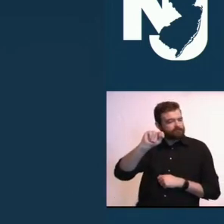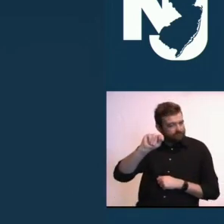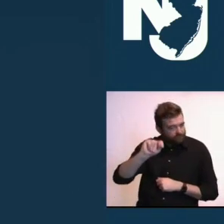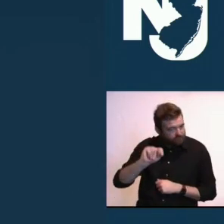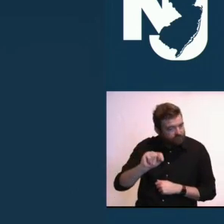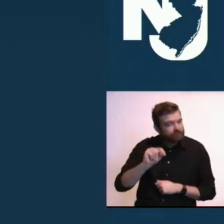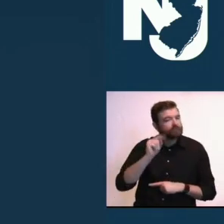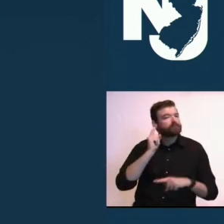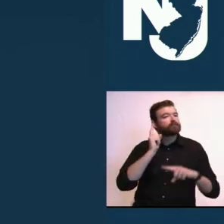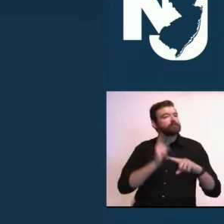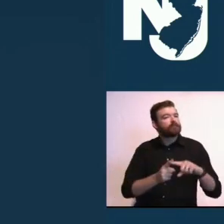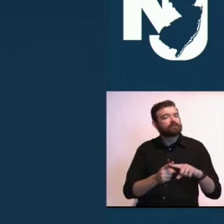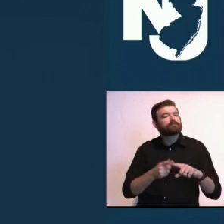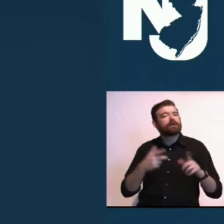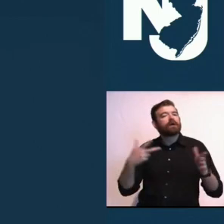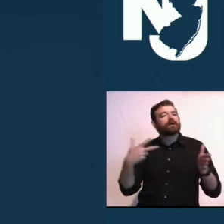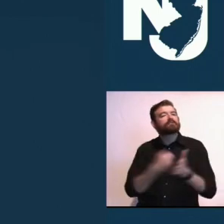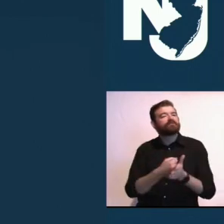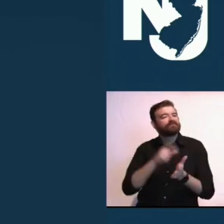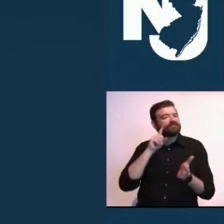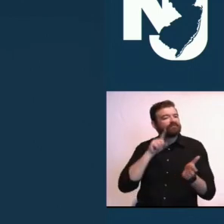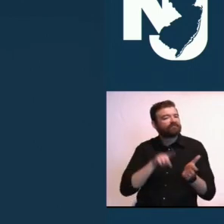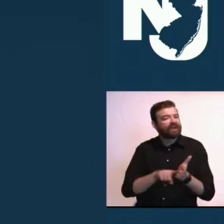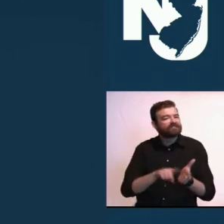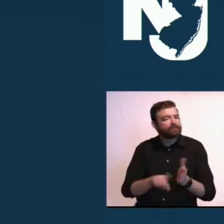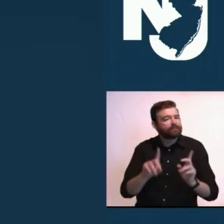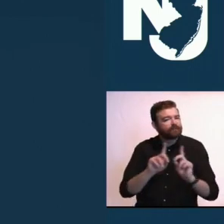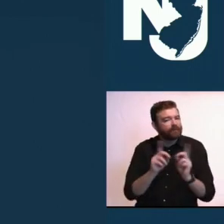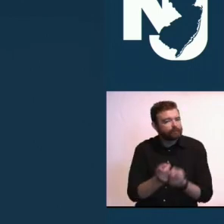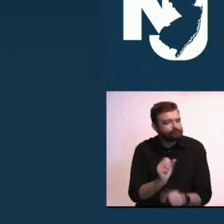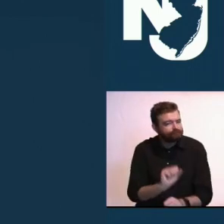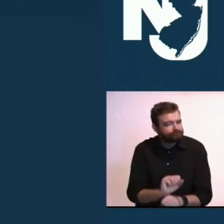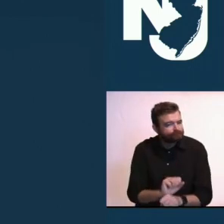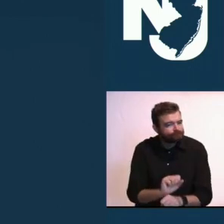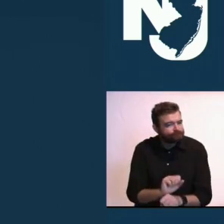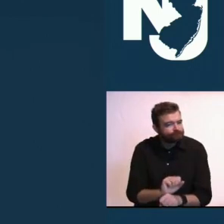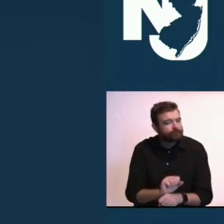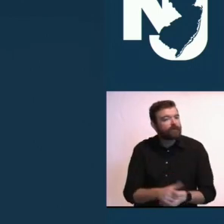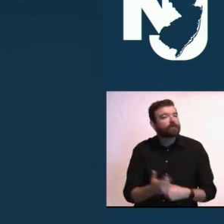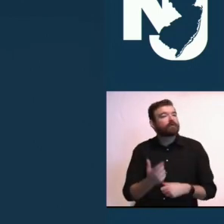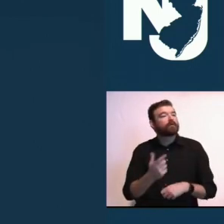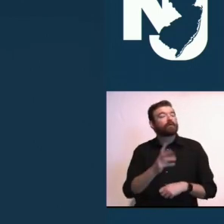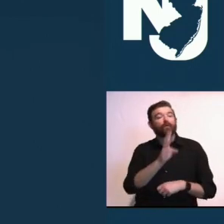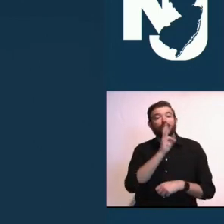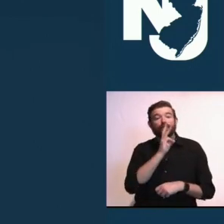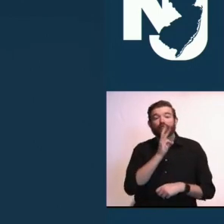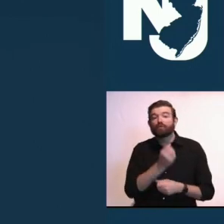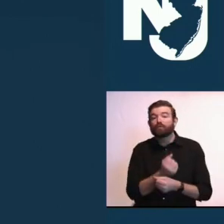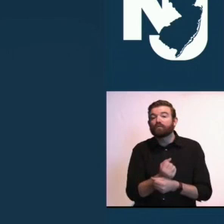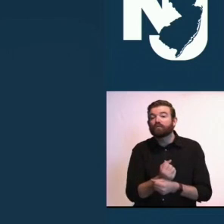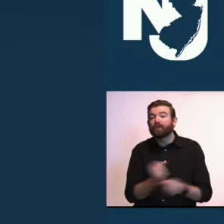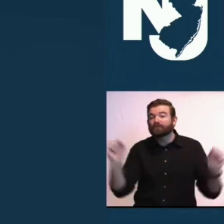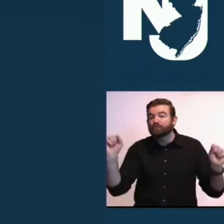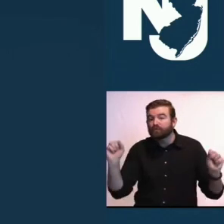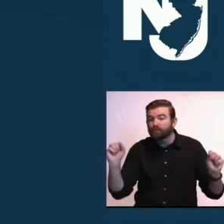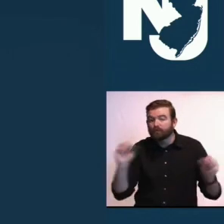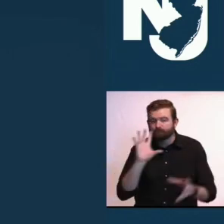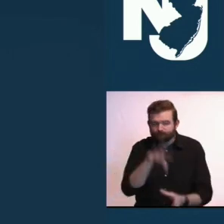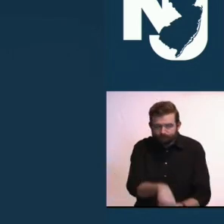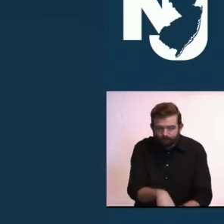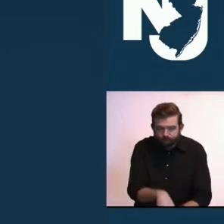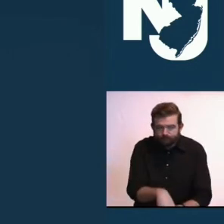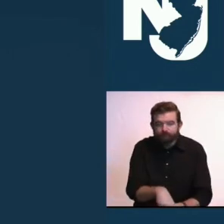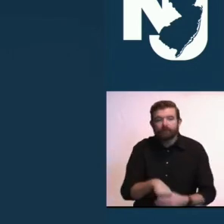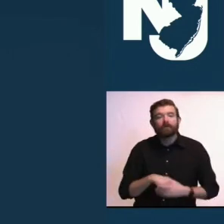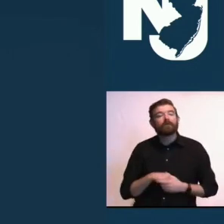and Investigation Unit. He also led the water rescue team and oversaw radio communications. I know this from the